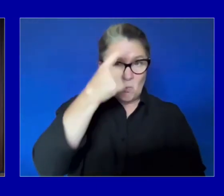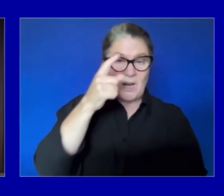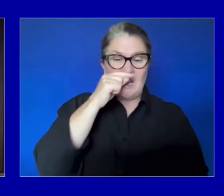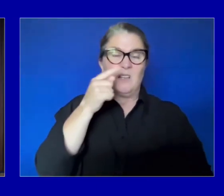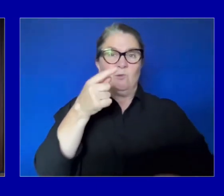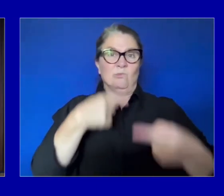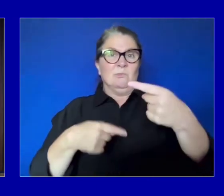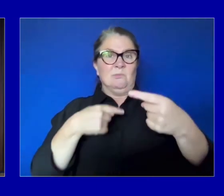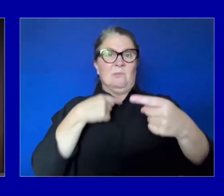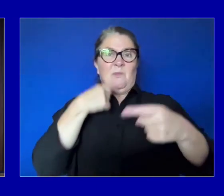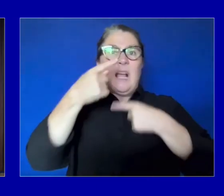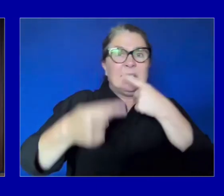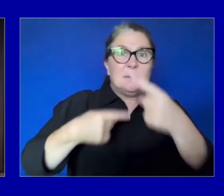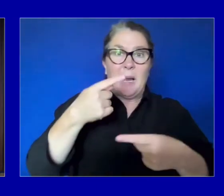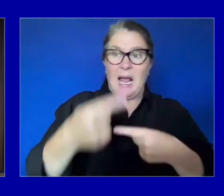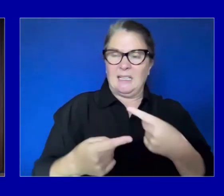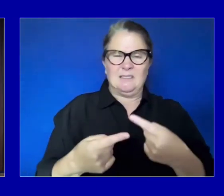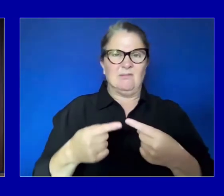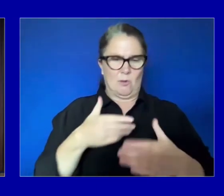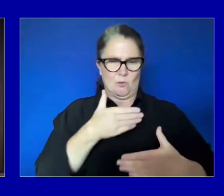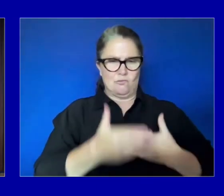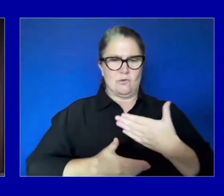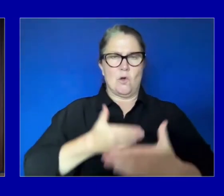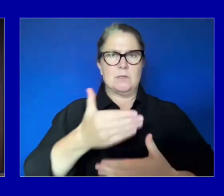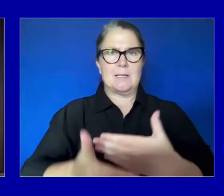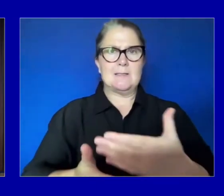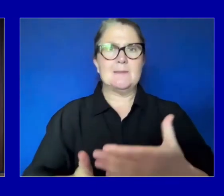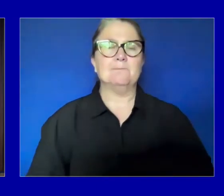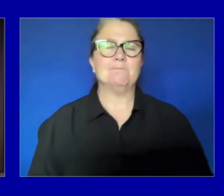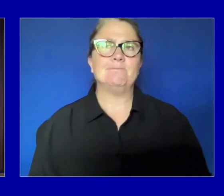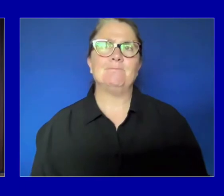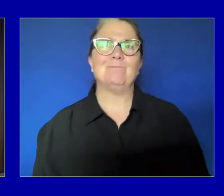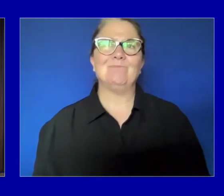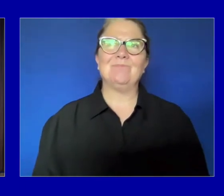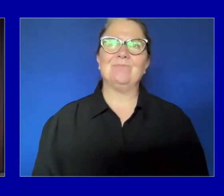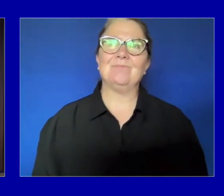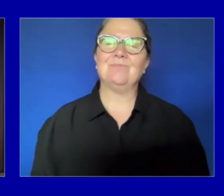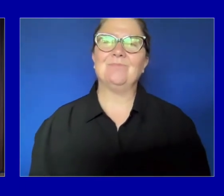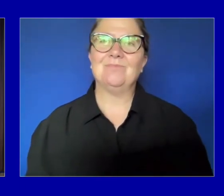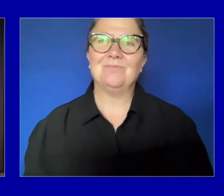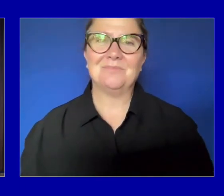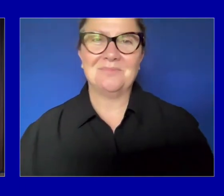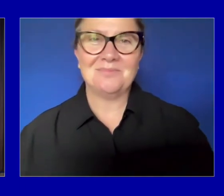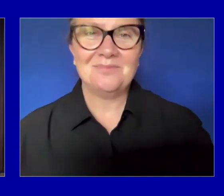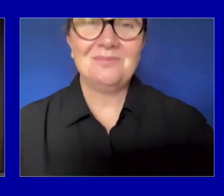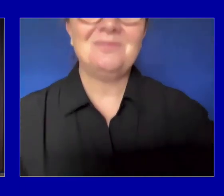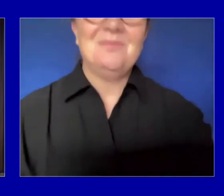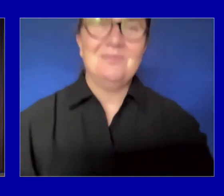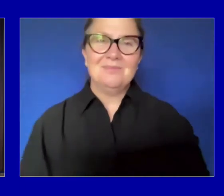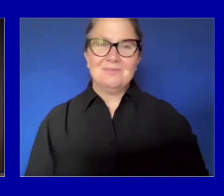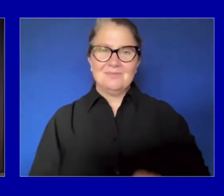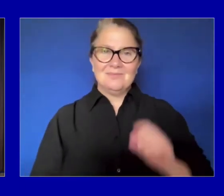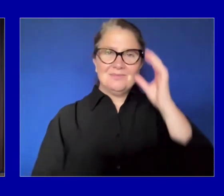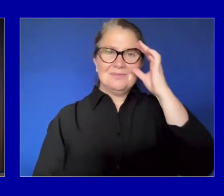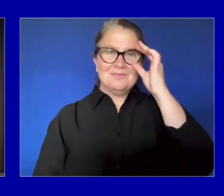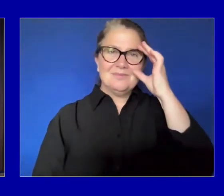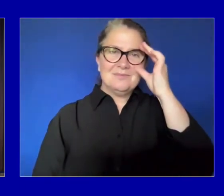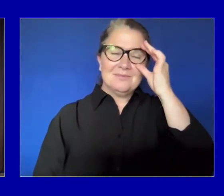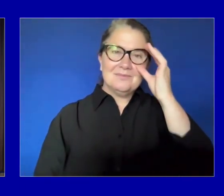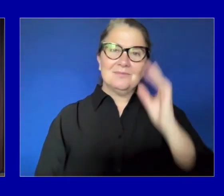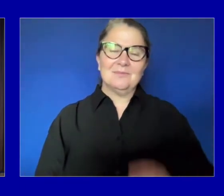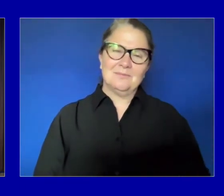bring that back to fire. Um, and yeah, it's working, but I guess, um, you know, we talk about